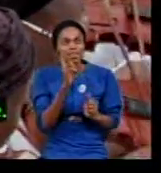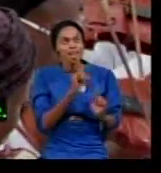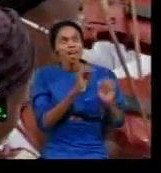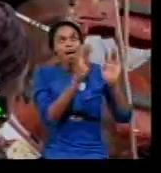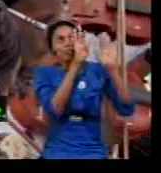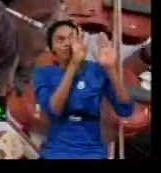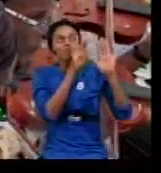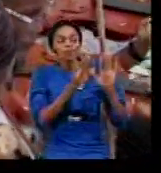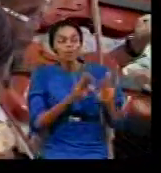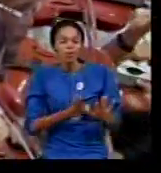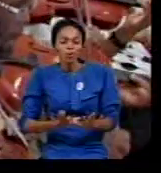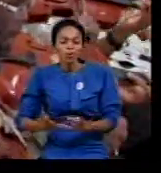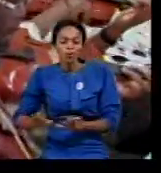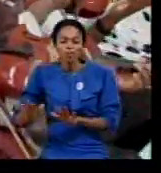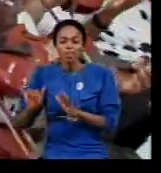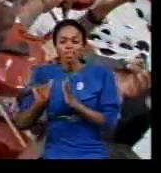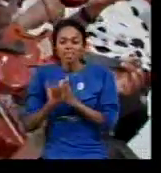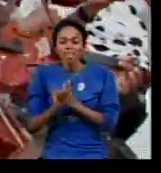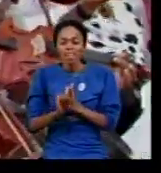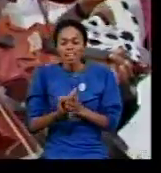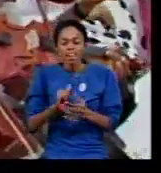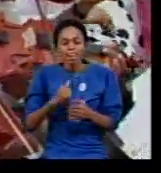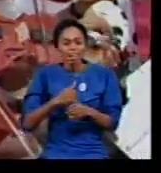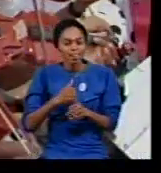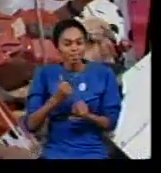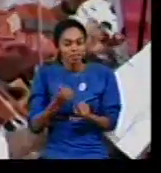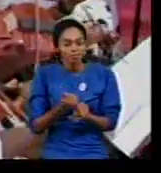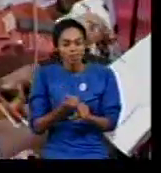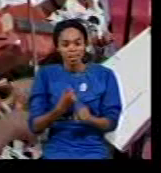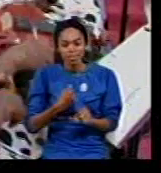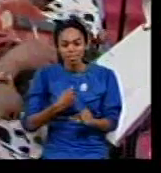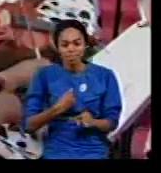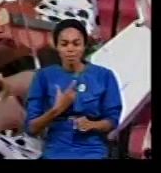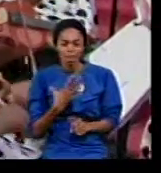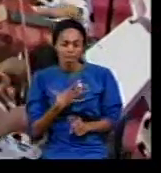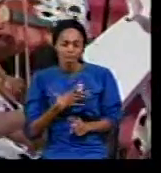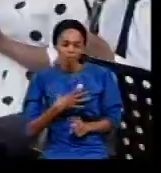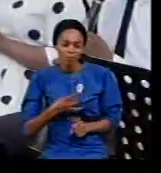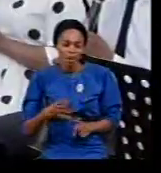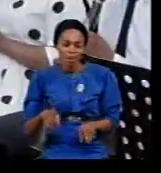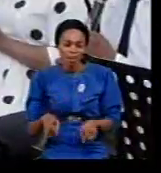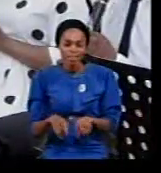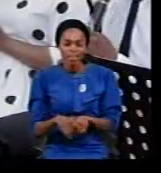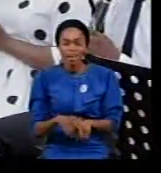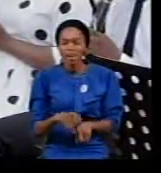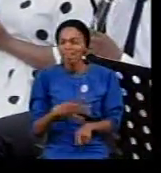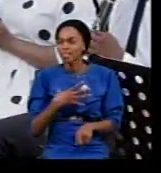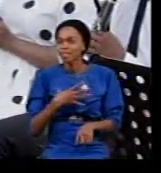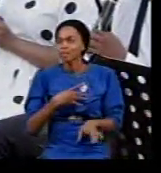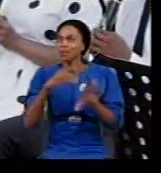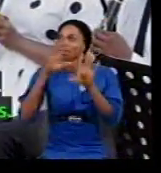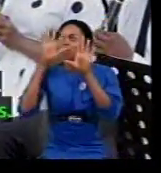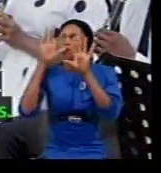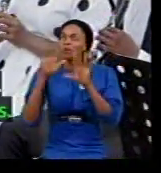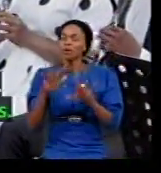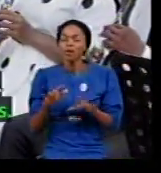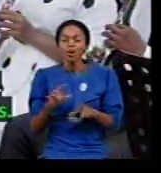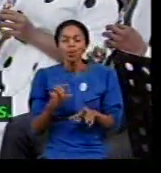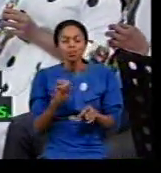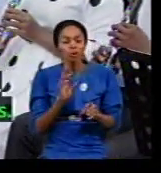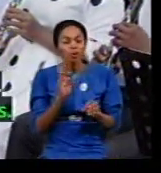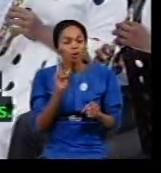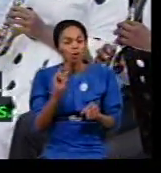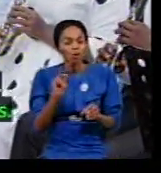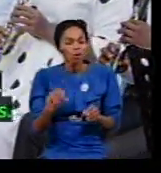at my side. And then Thomas said, my Lord and my God. He said, well, now, because you see, you are walking by side, now